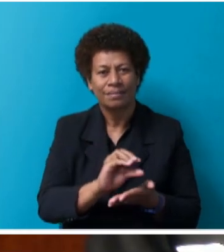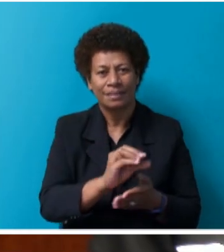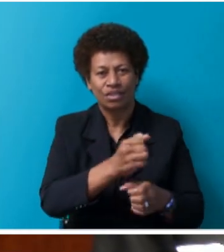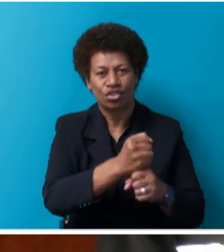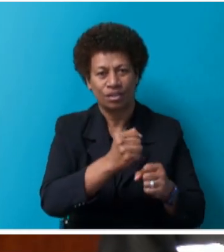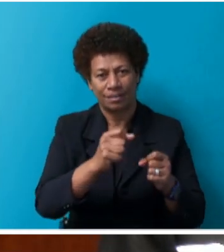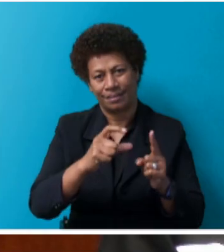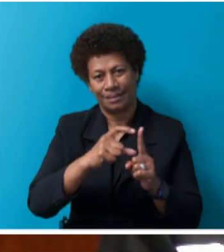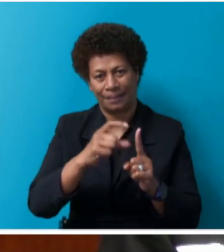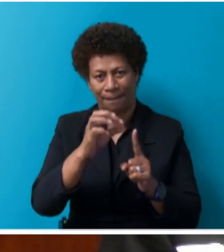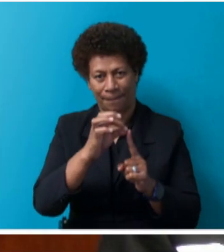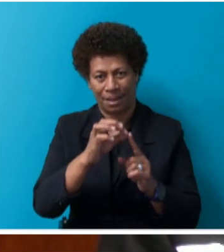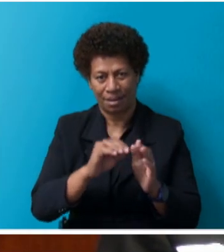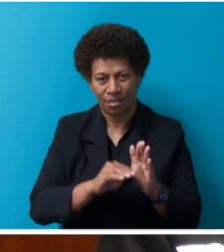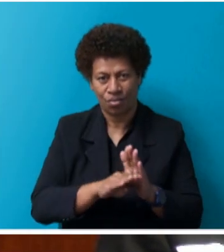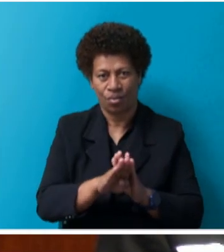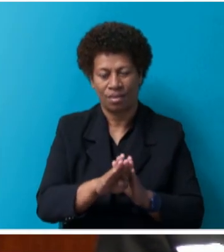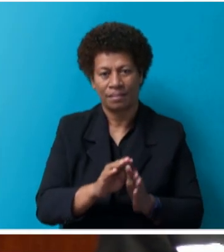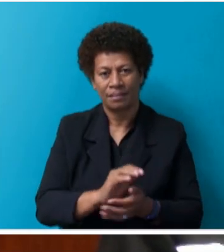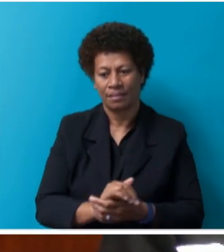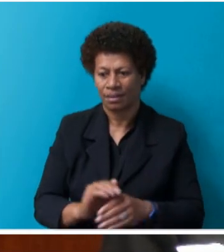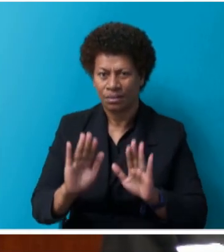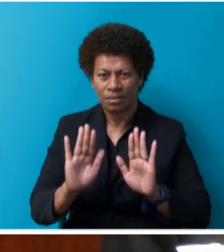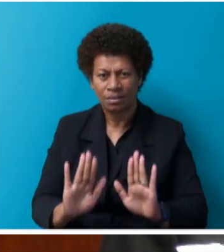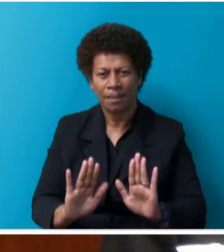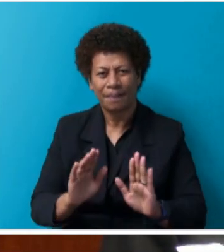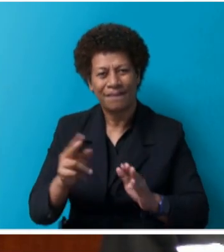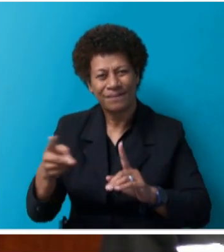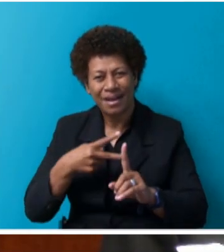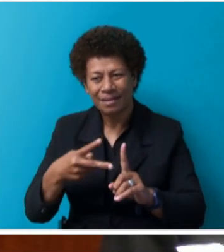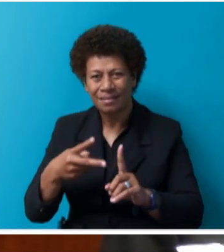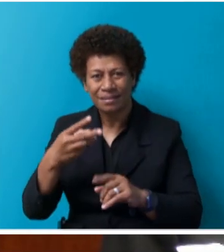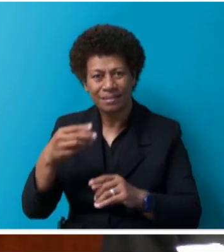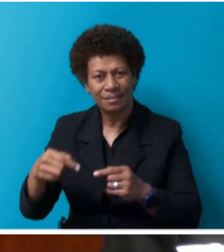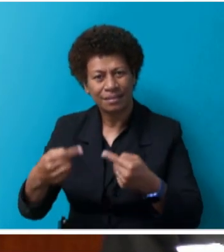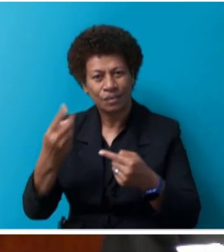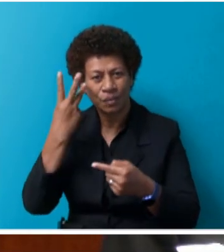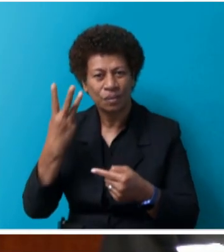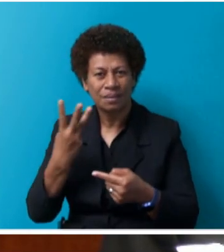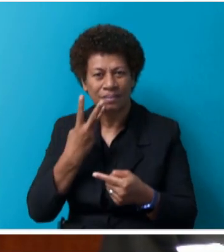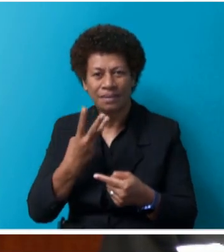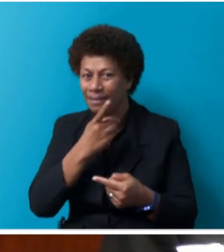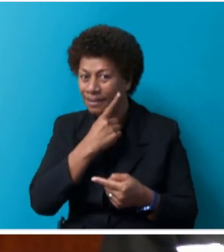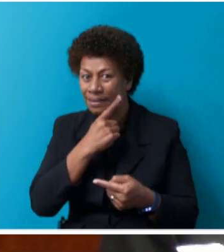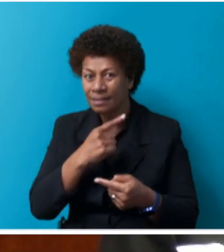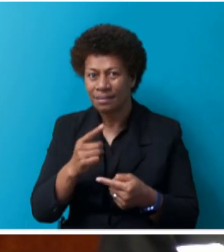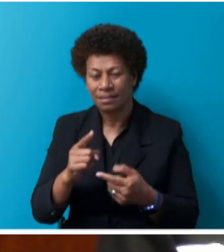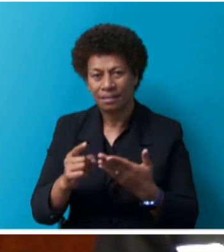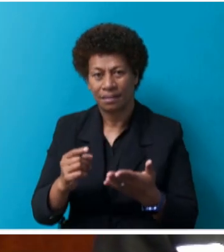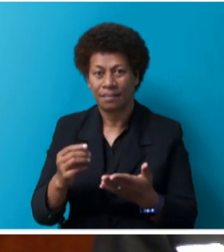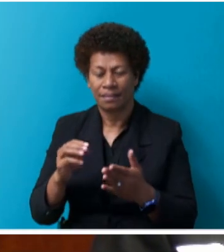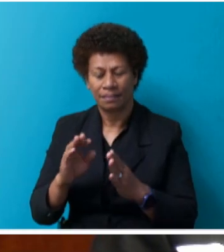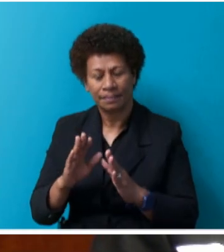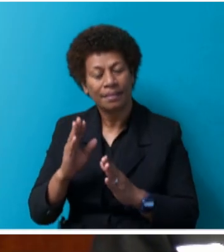GDP's growth. Prevention of violence against women and girls in all their diversities can help reduce economic cost of 300 million,